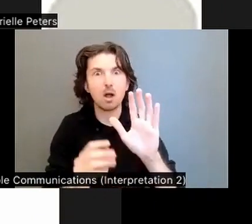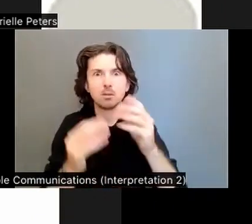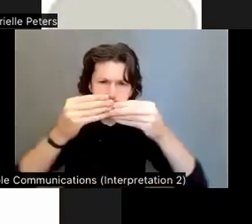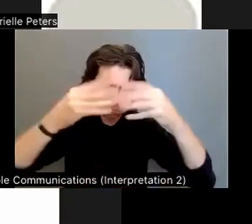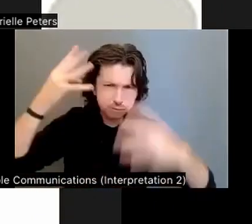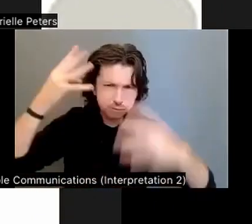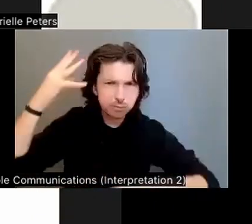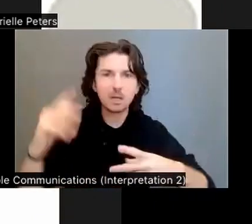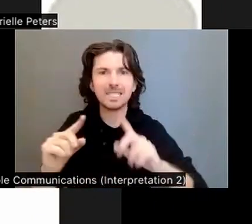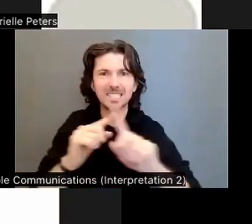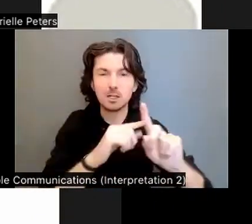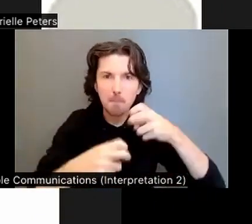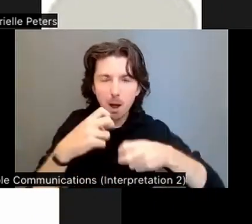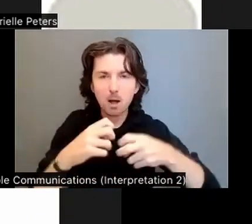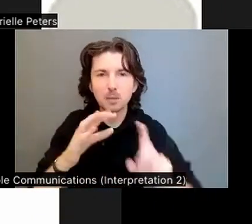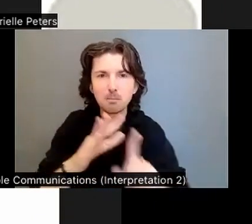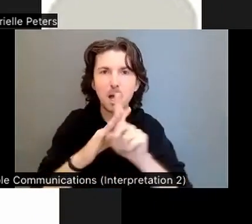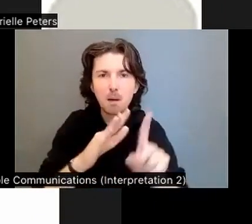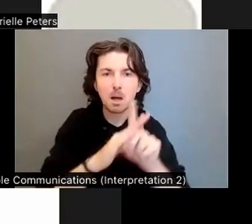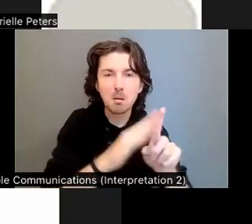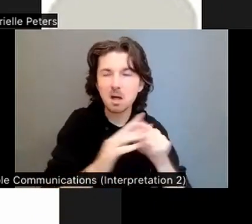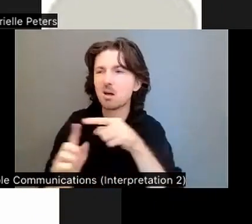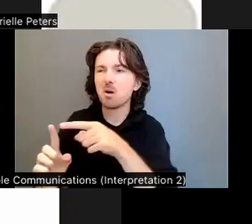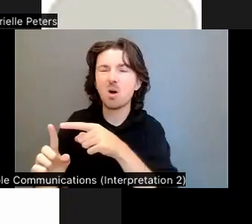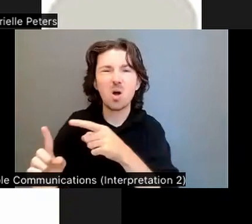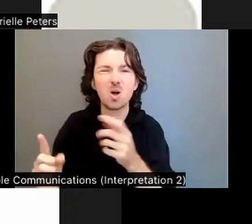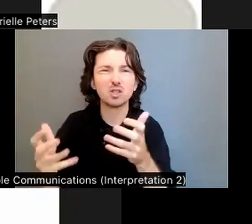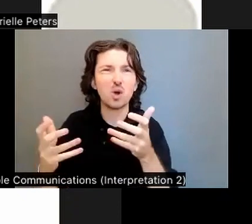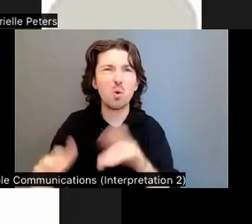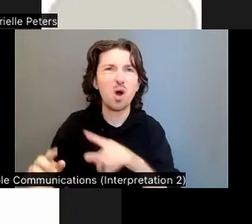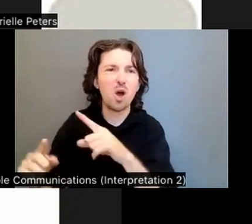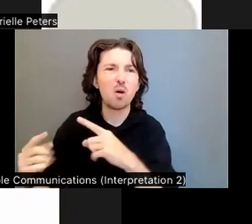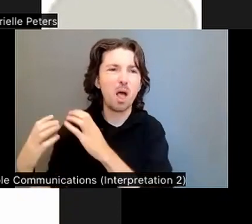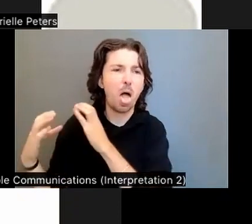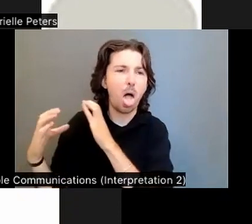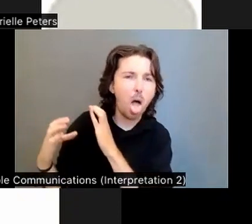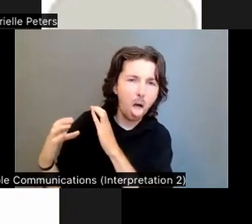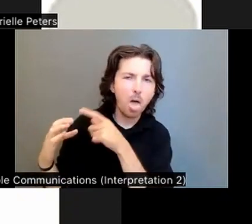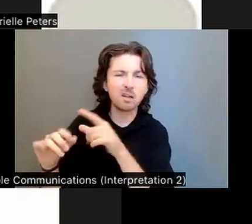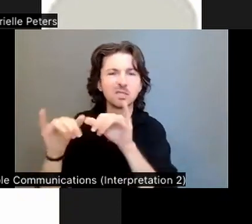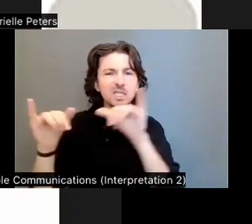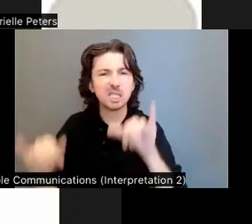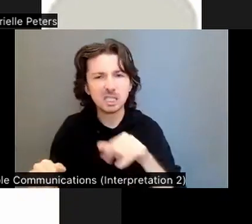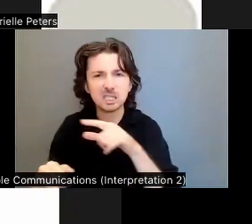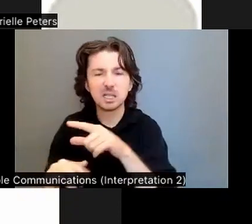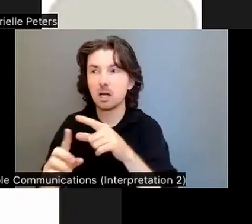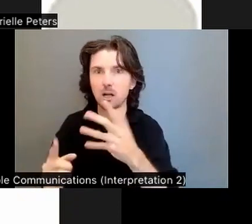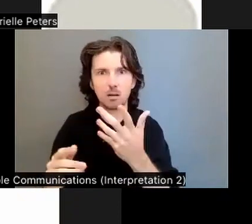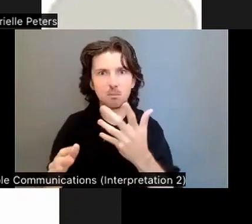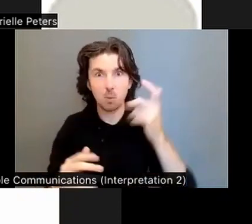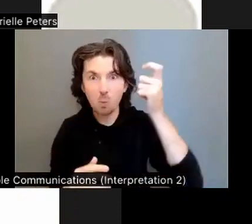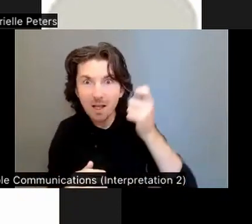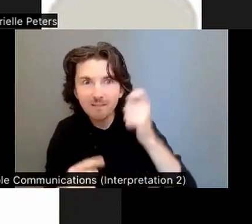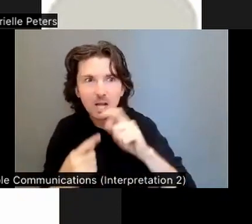die more quickly and are no longer a burden on the system. And the system not just being healthcare, but the system being our welfare systems, our